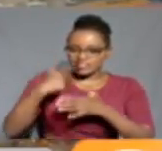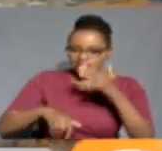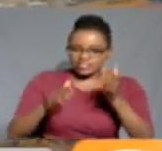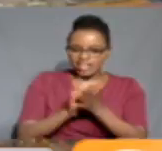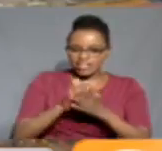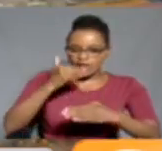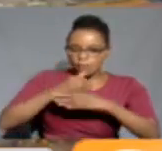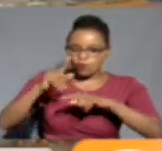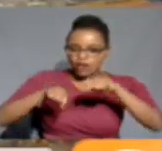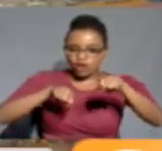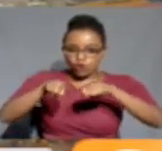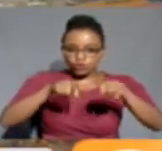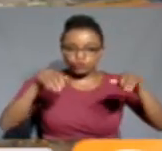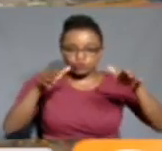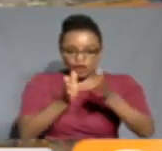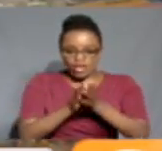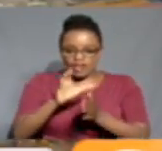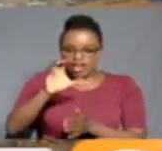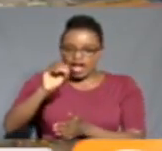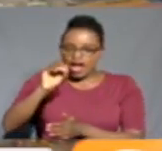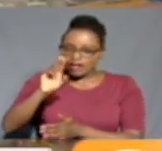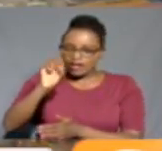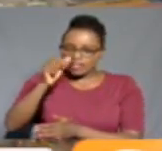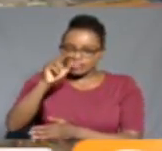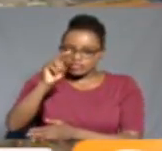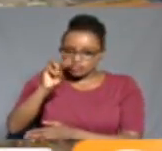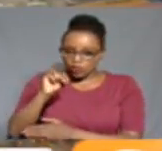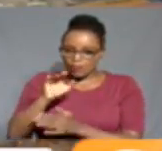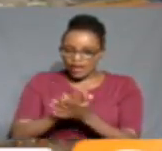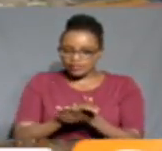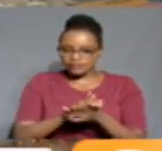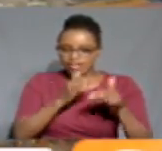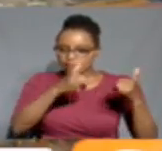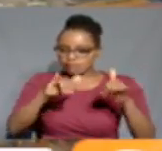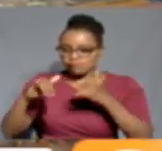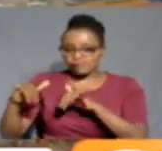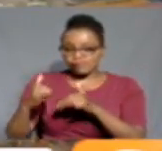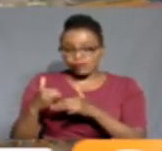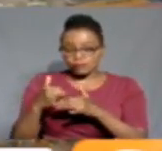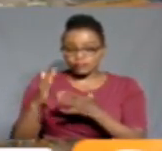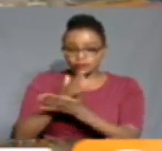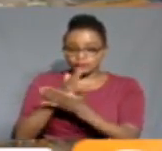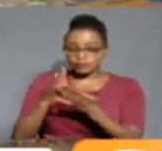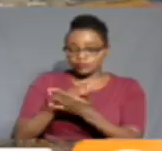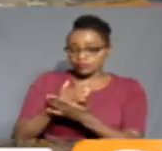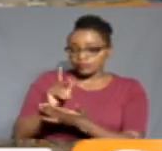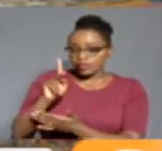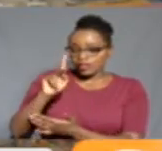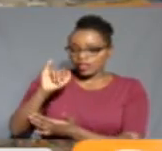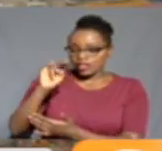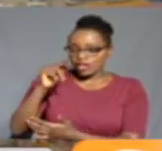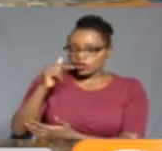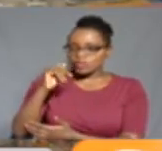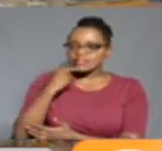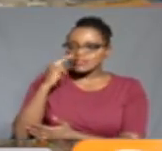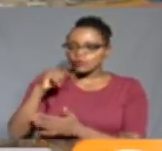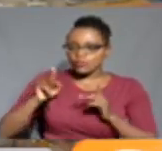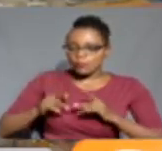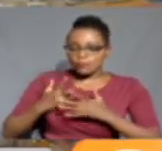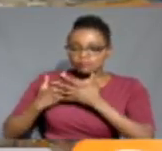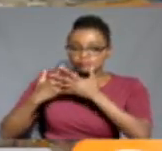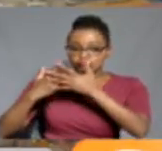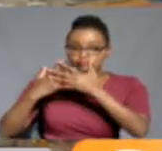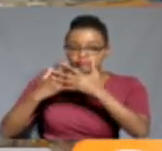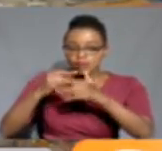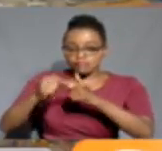border control department and investigations and enforcement department. DCI boss George Kinoti says those in custody are